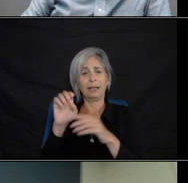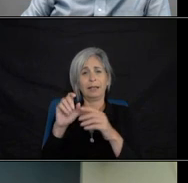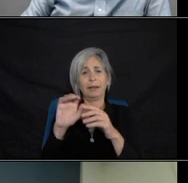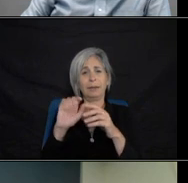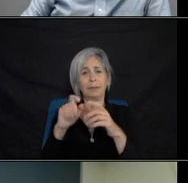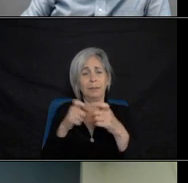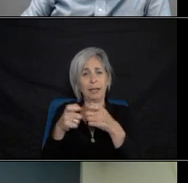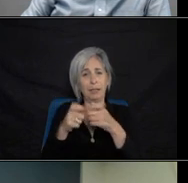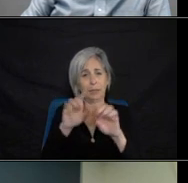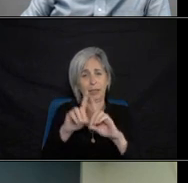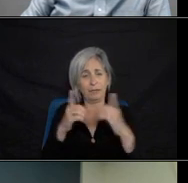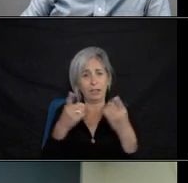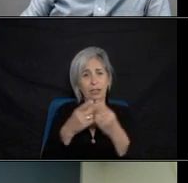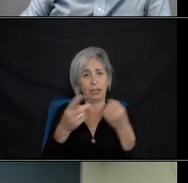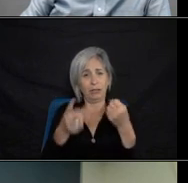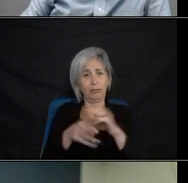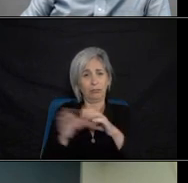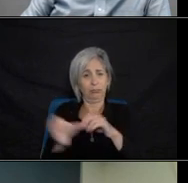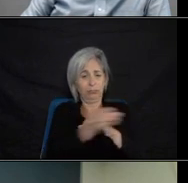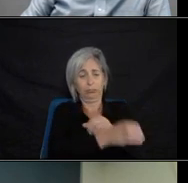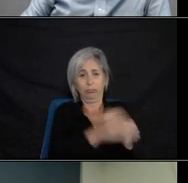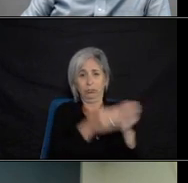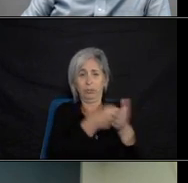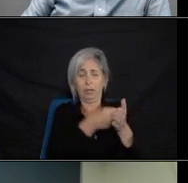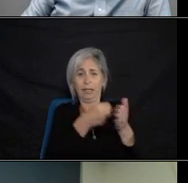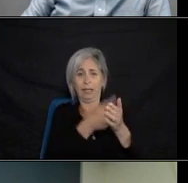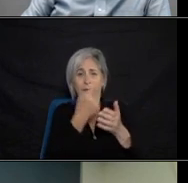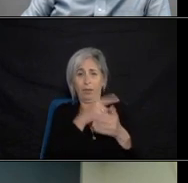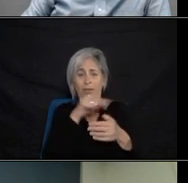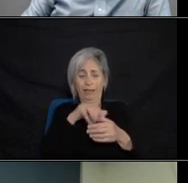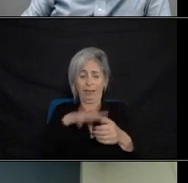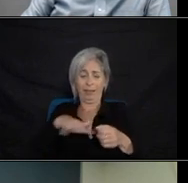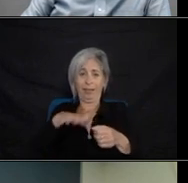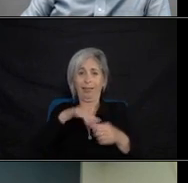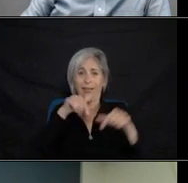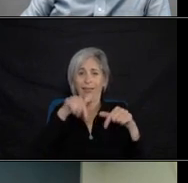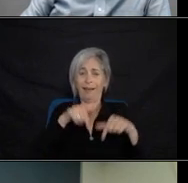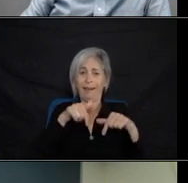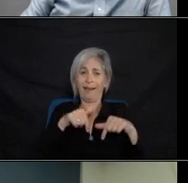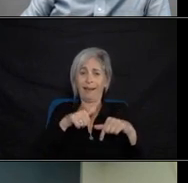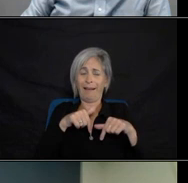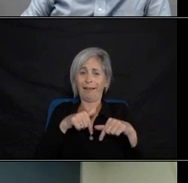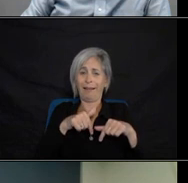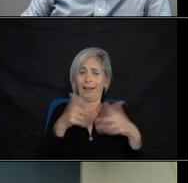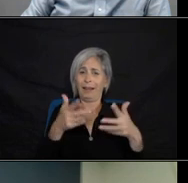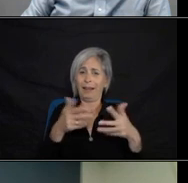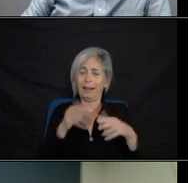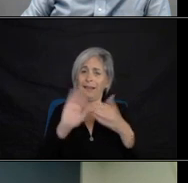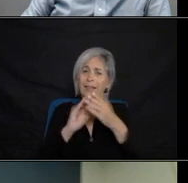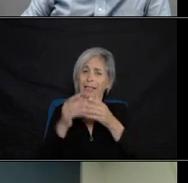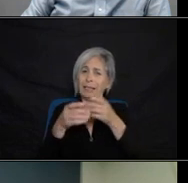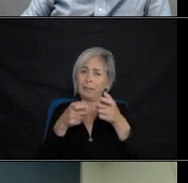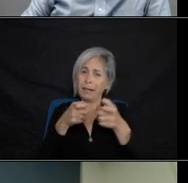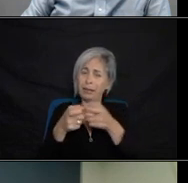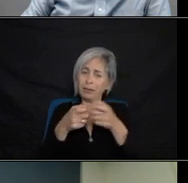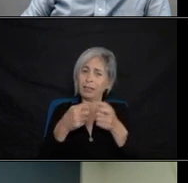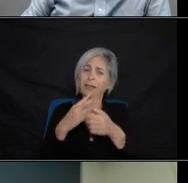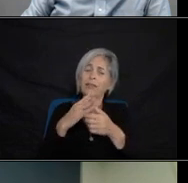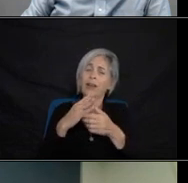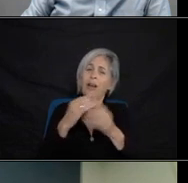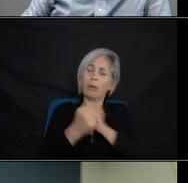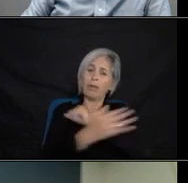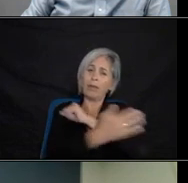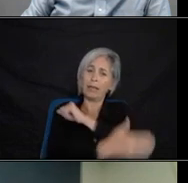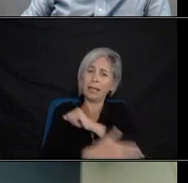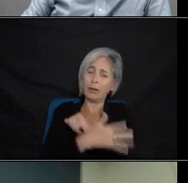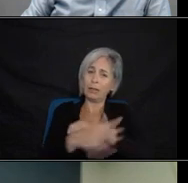money each year for acquisition of land such as this, and the city manager can consult with the county to assess the feasibility of adding